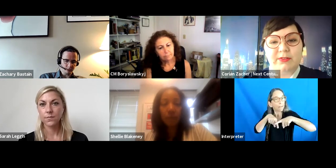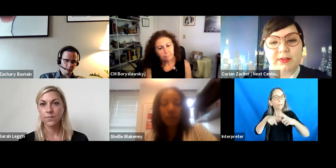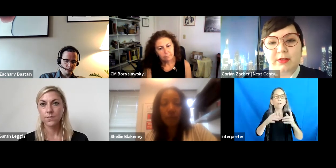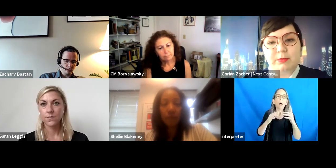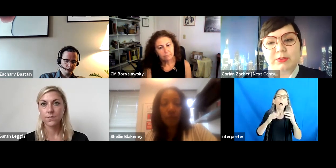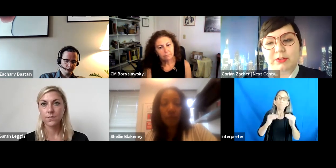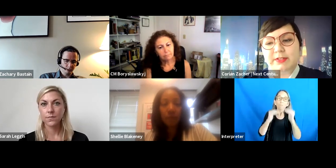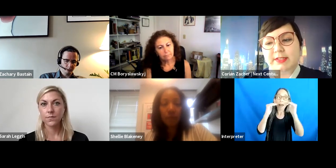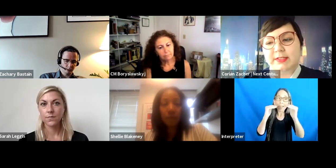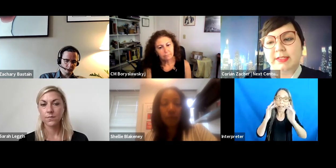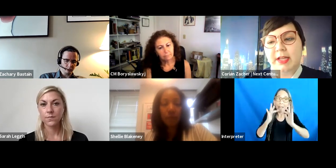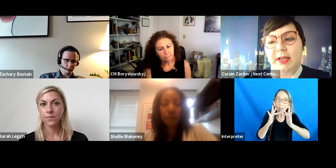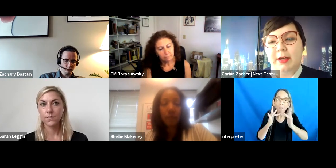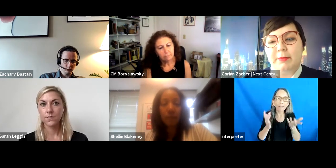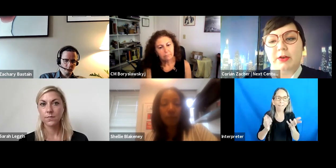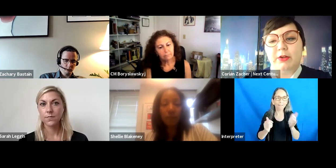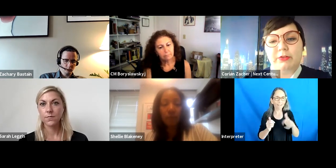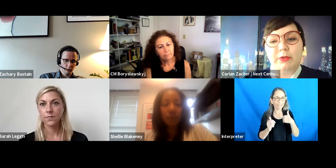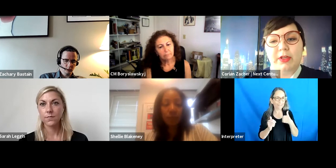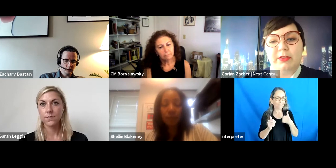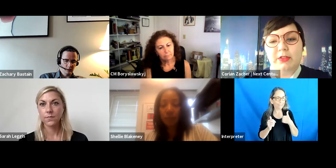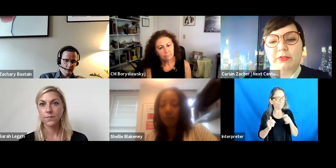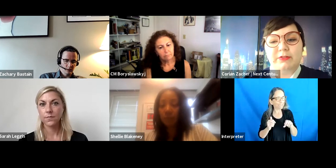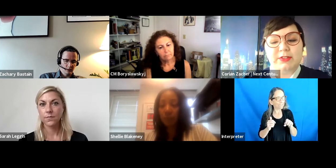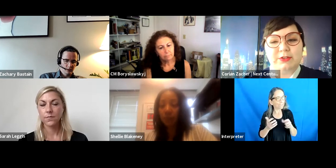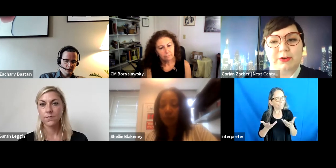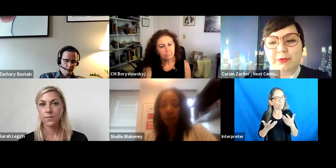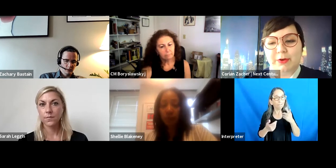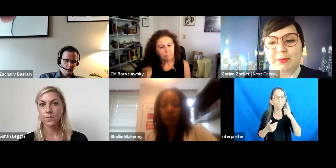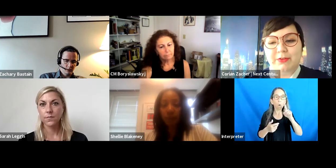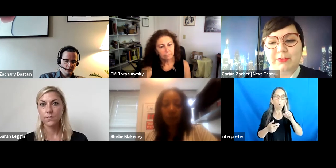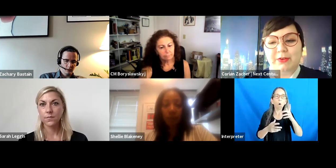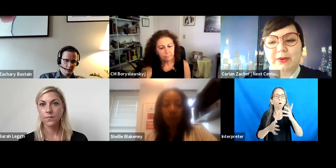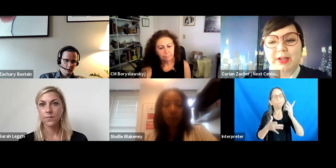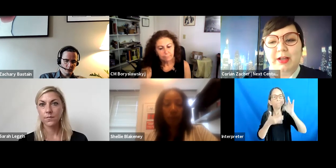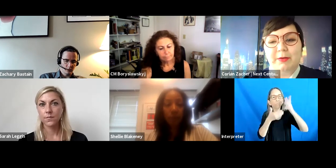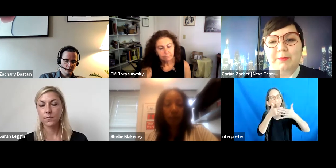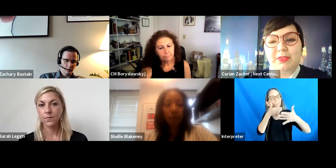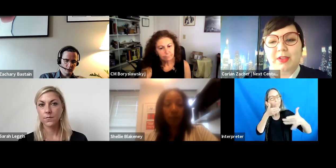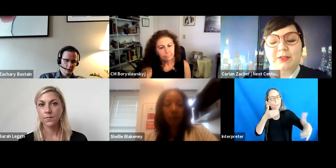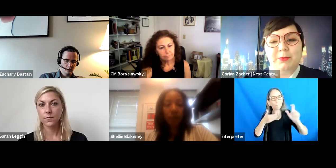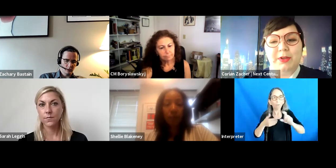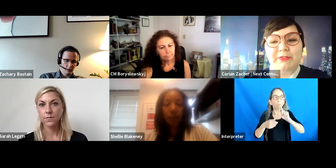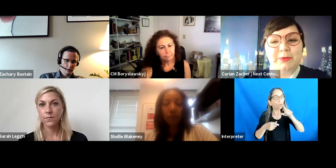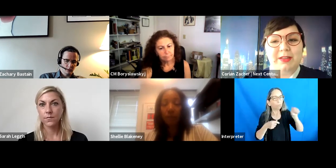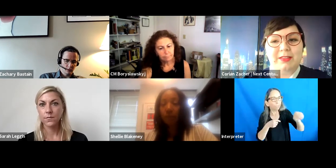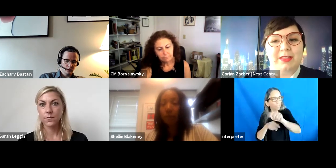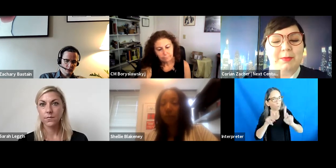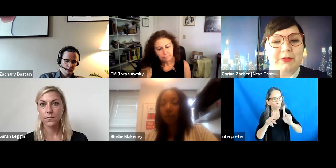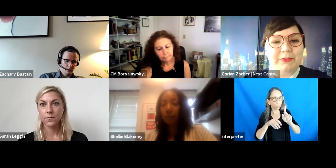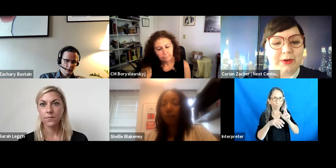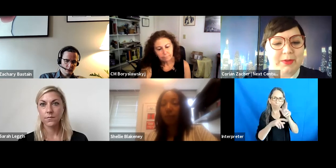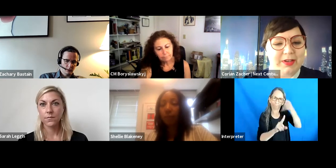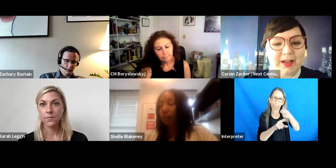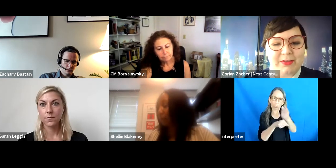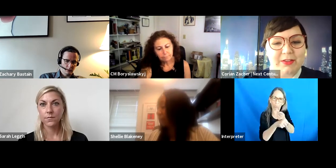able to use accessible services, and also that the services are affordable. So whenever we think